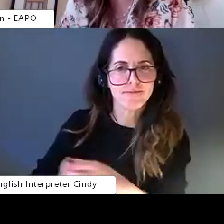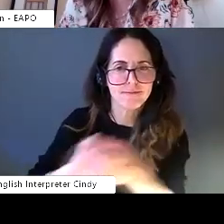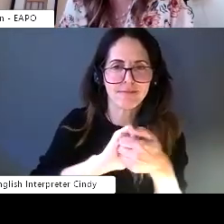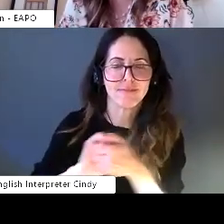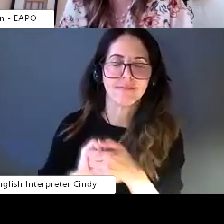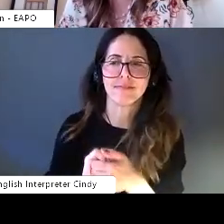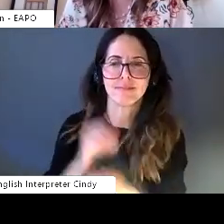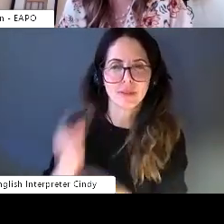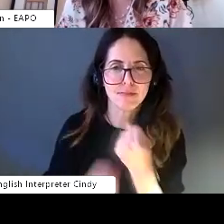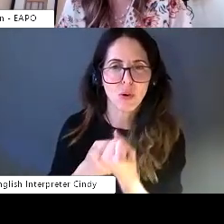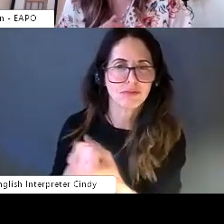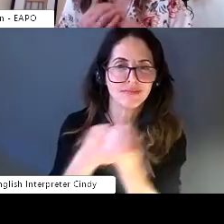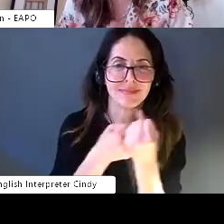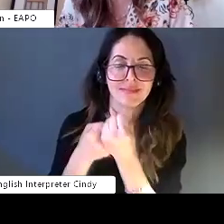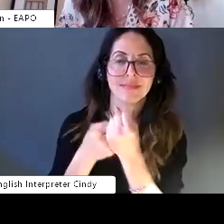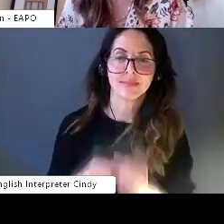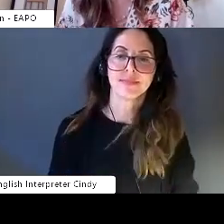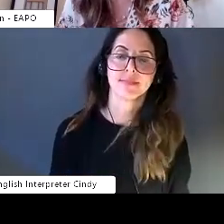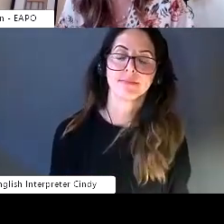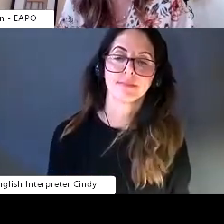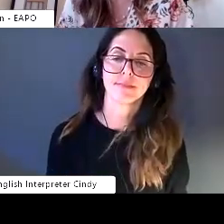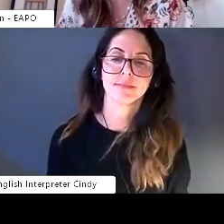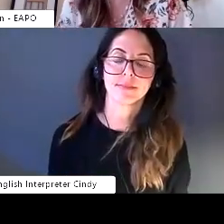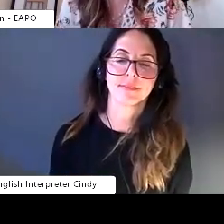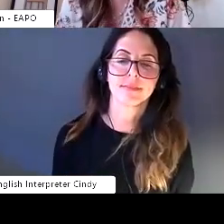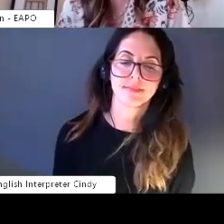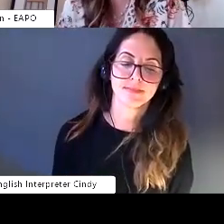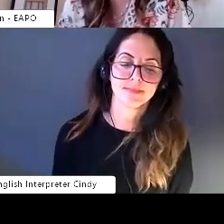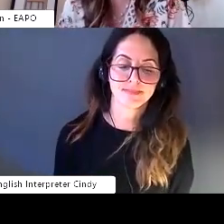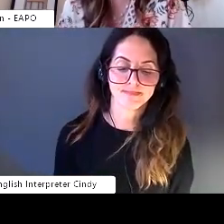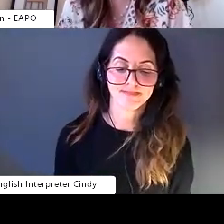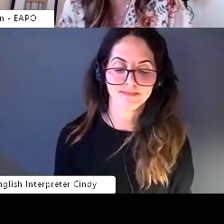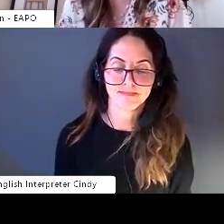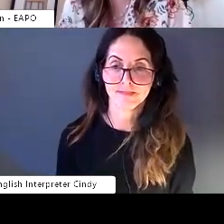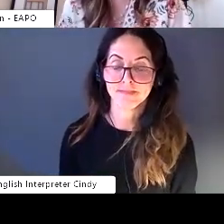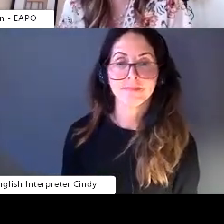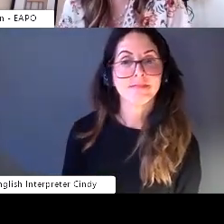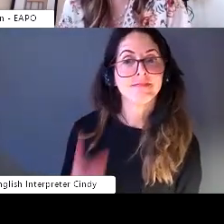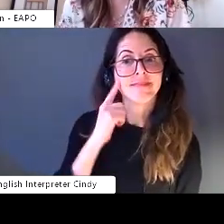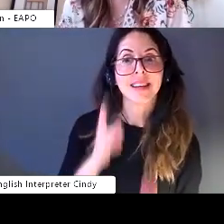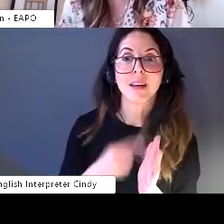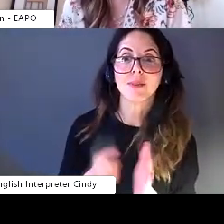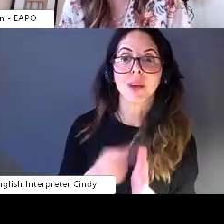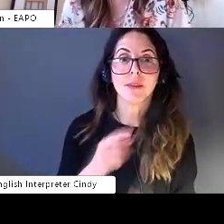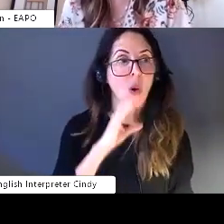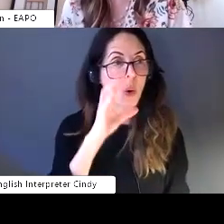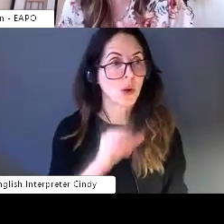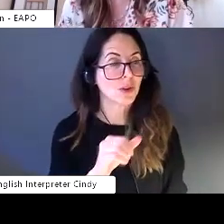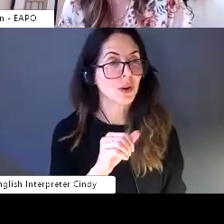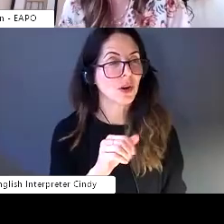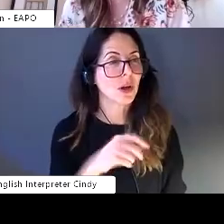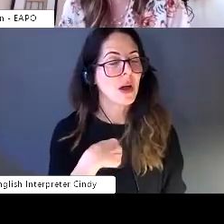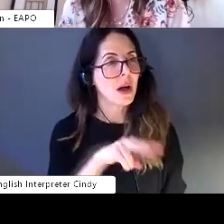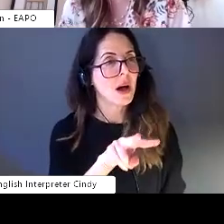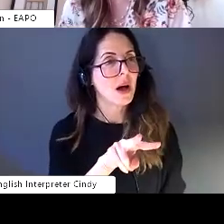And I think sometimes it just gets, as an older adult, we may misdiagnose it, I think, as you indicated as well. We may